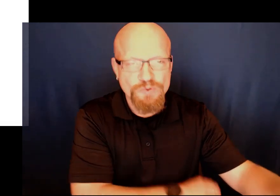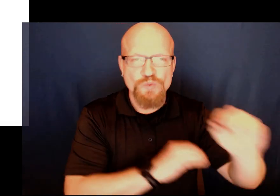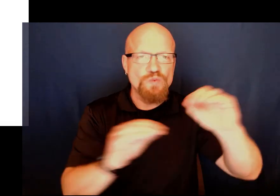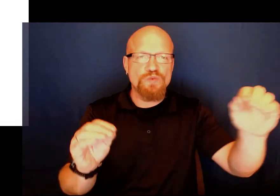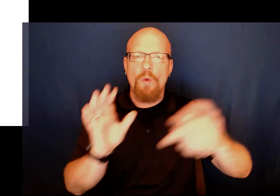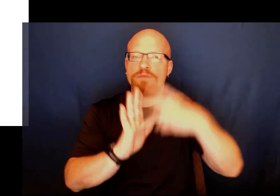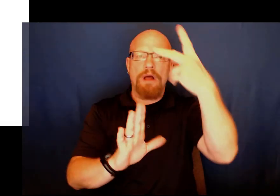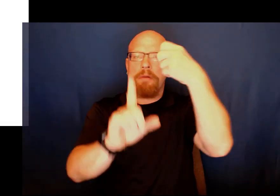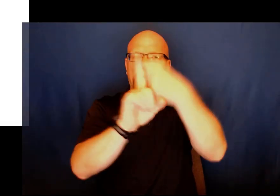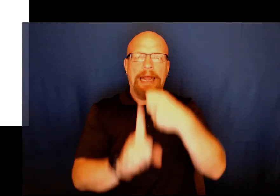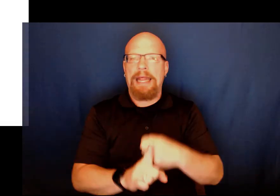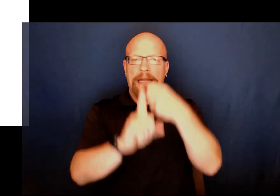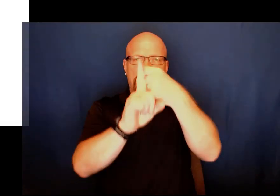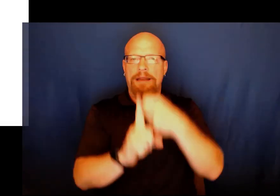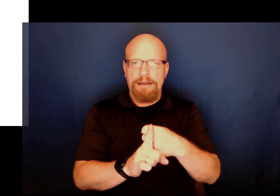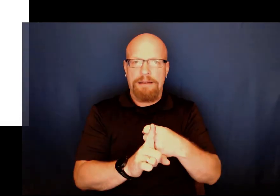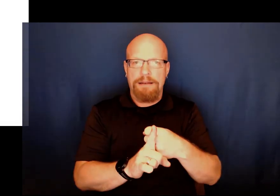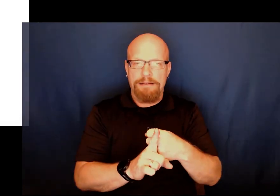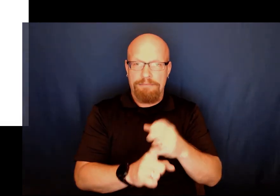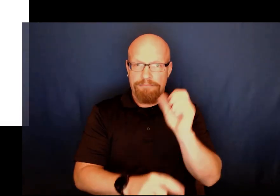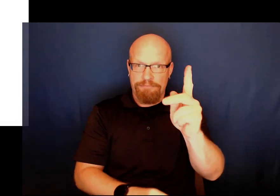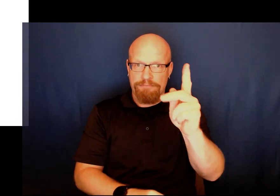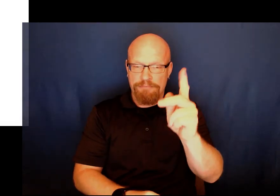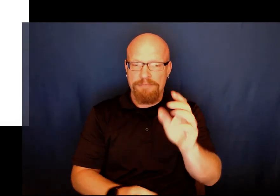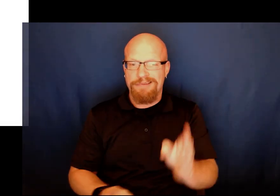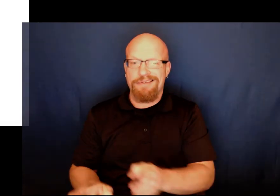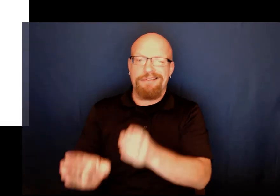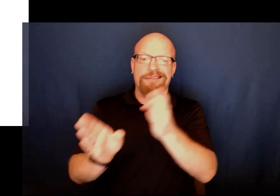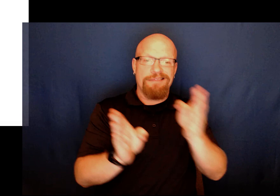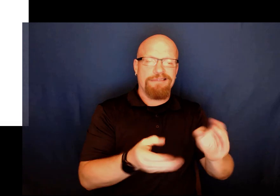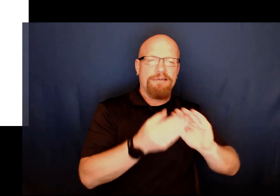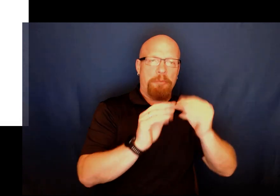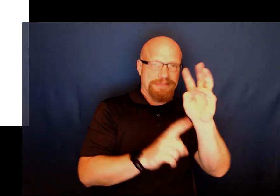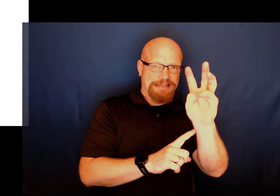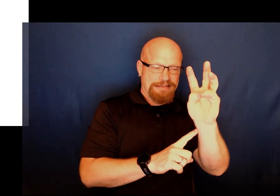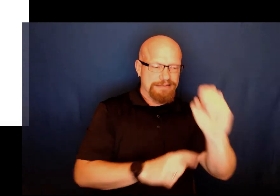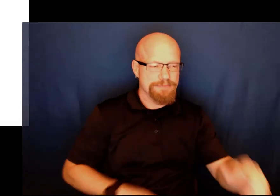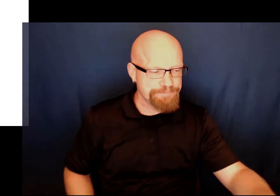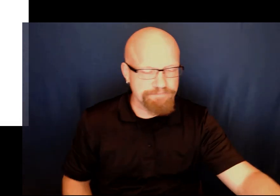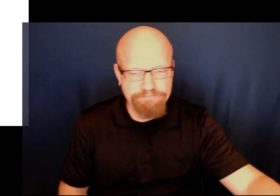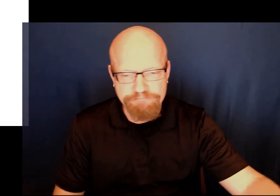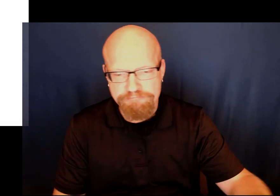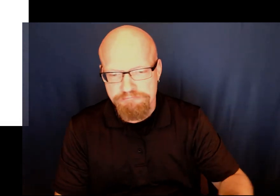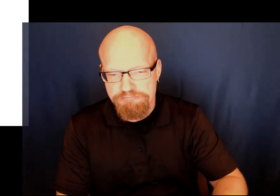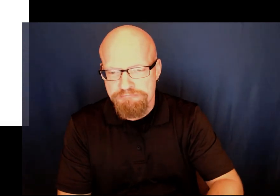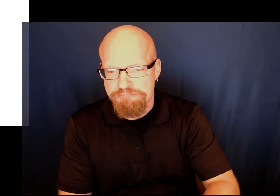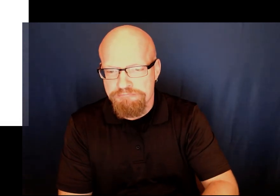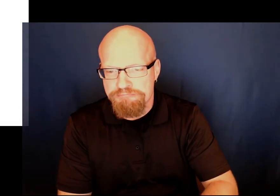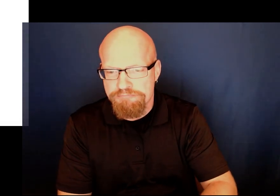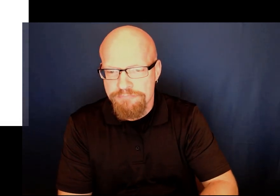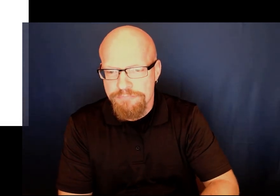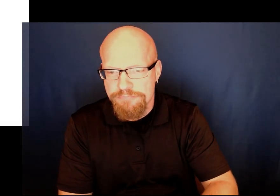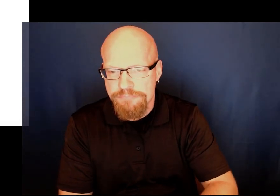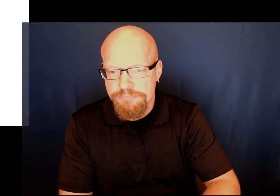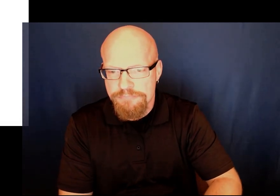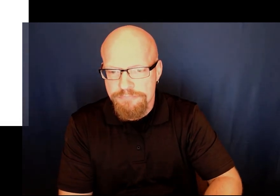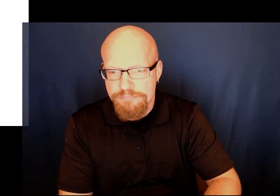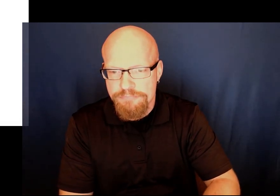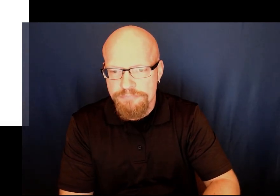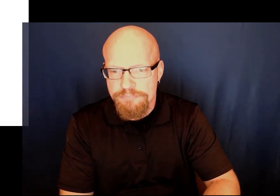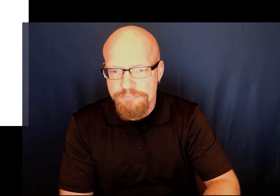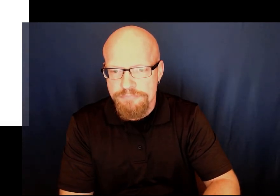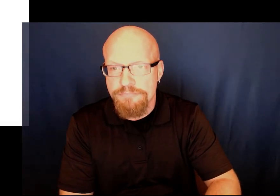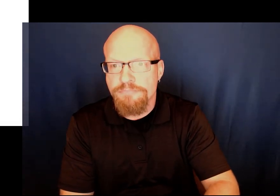And you can see there are no times where the line hits the graph twice. Now the last one, number 6.